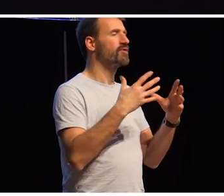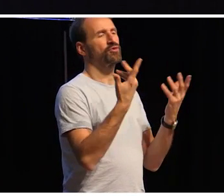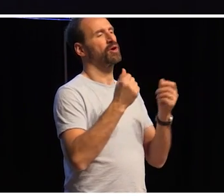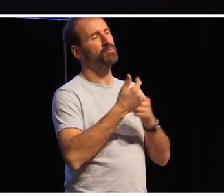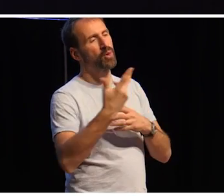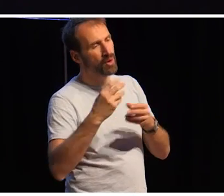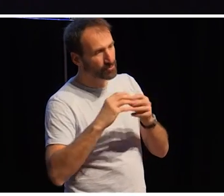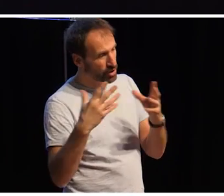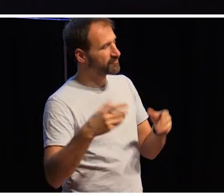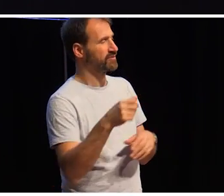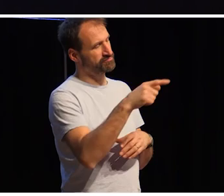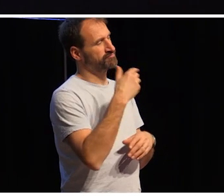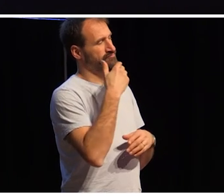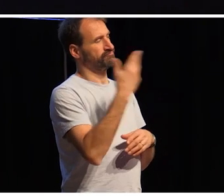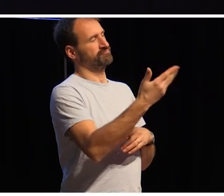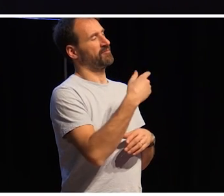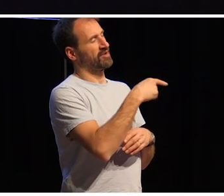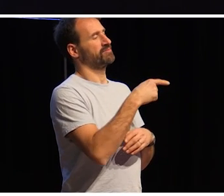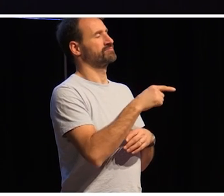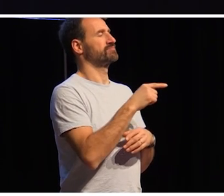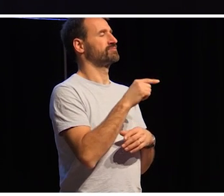the V8 source code.